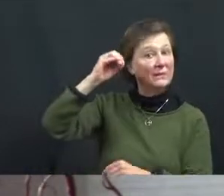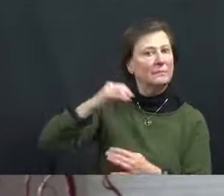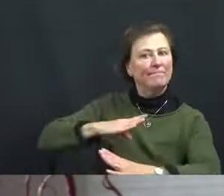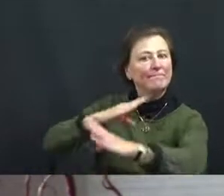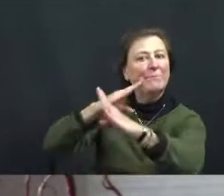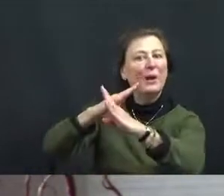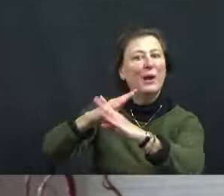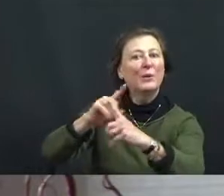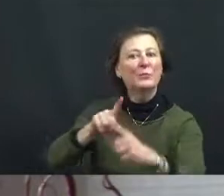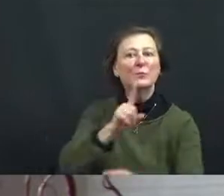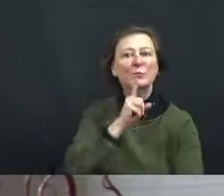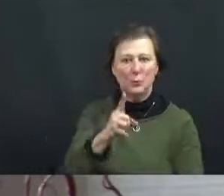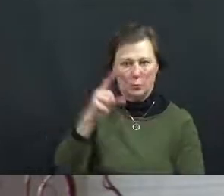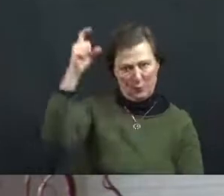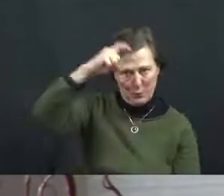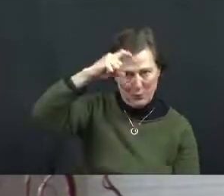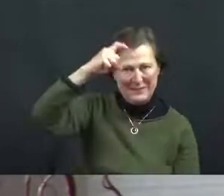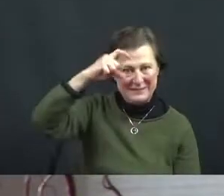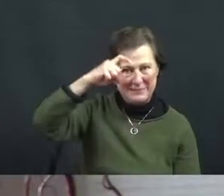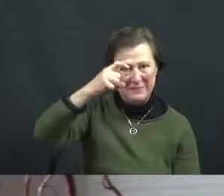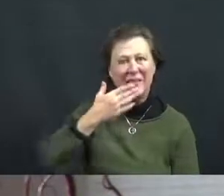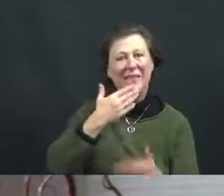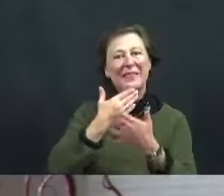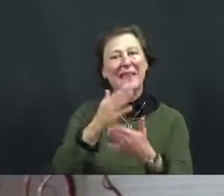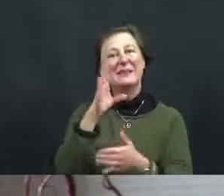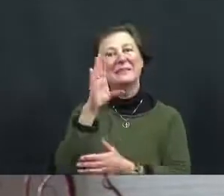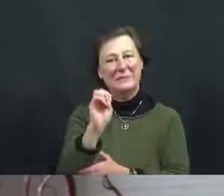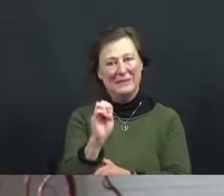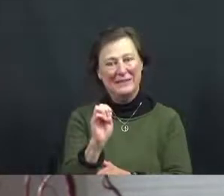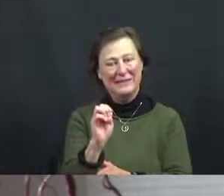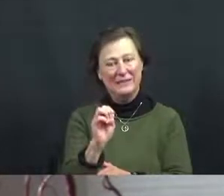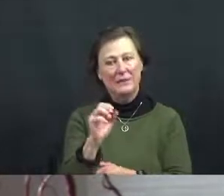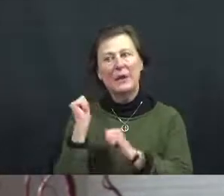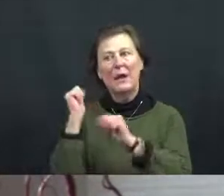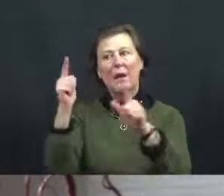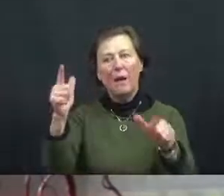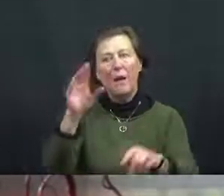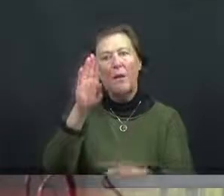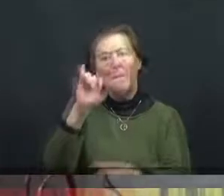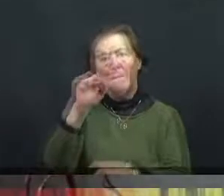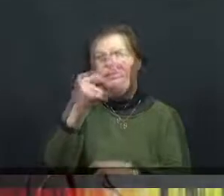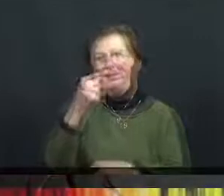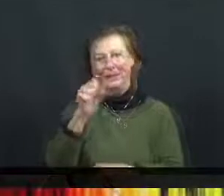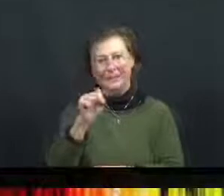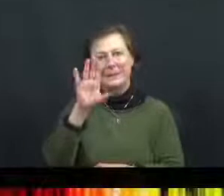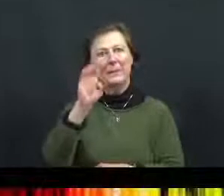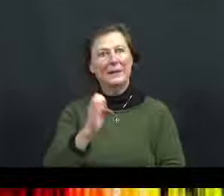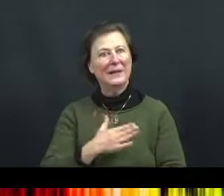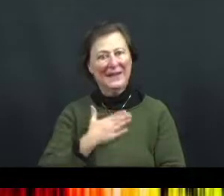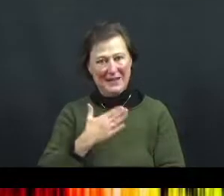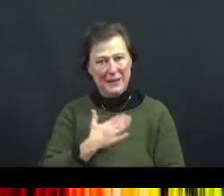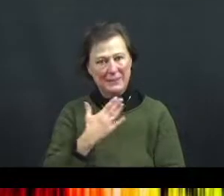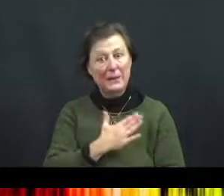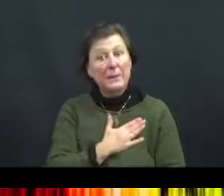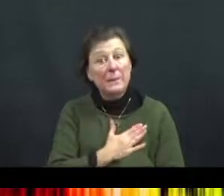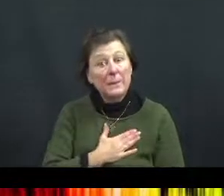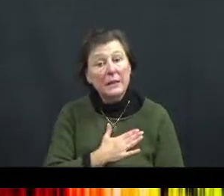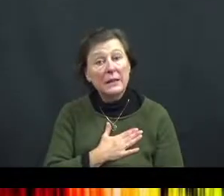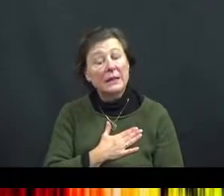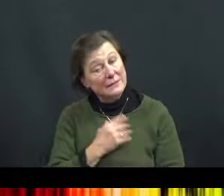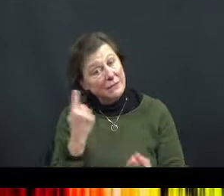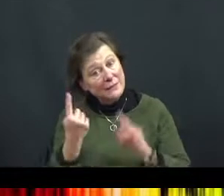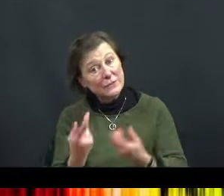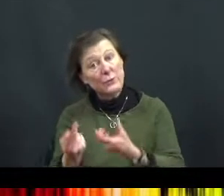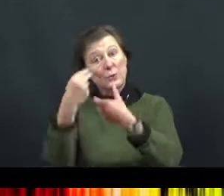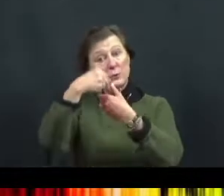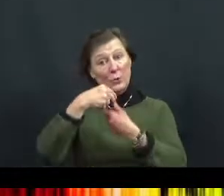to true wisdom. Thanks be, and may all beings be happy. Please do consider joining us for